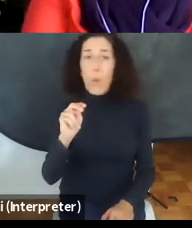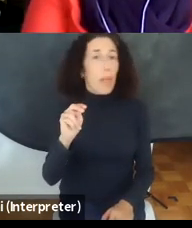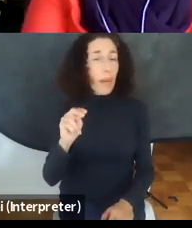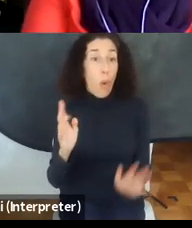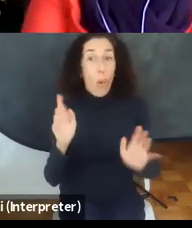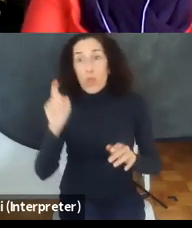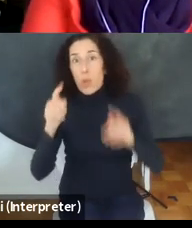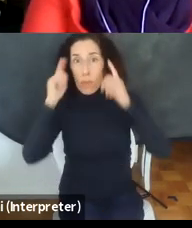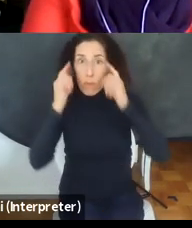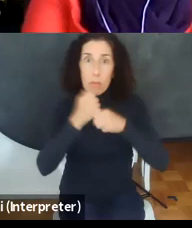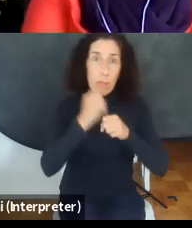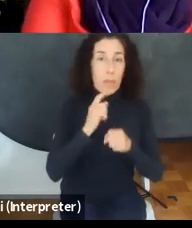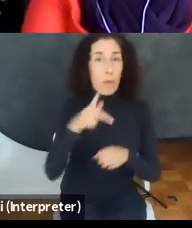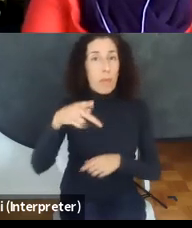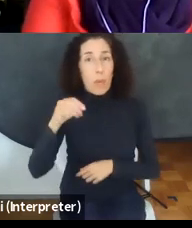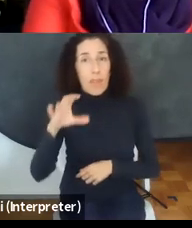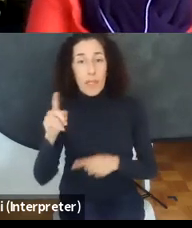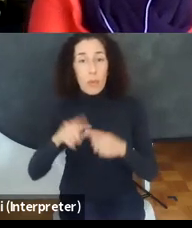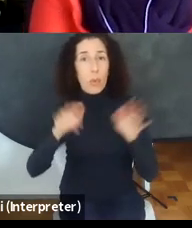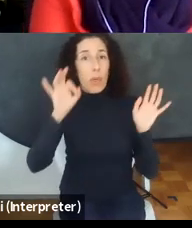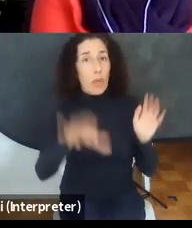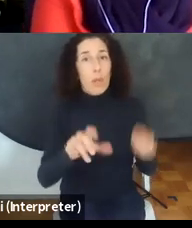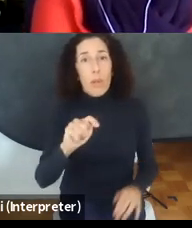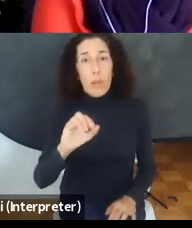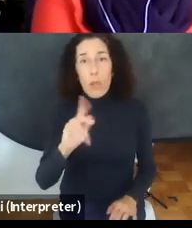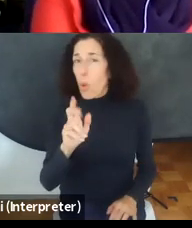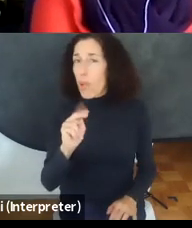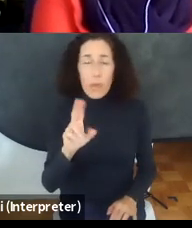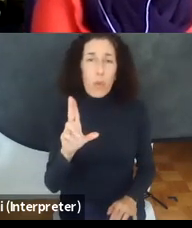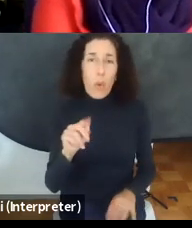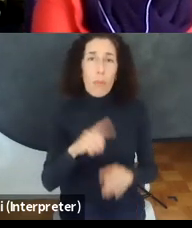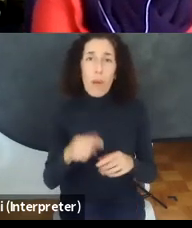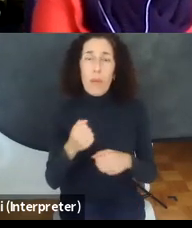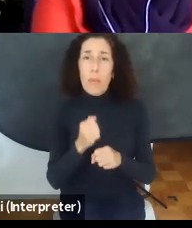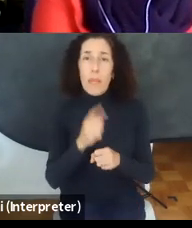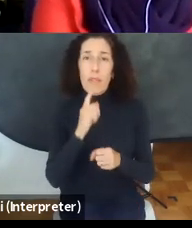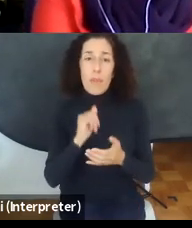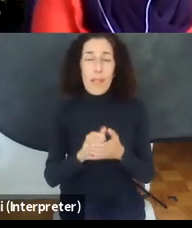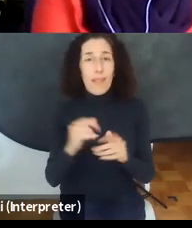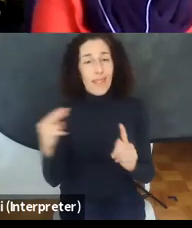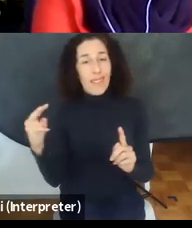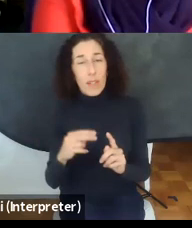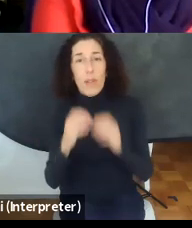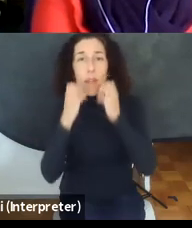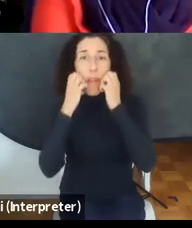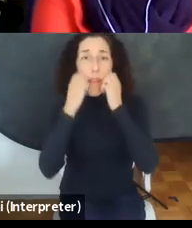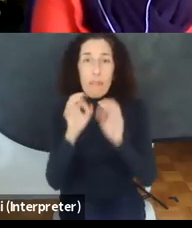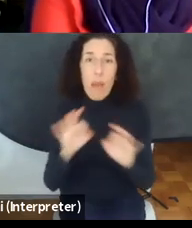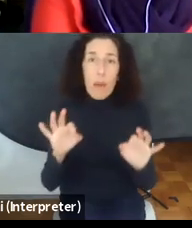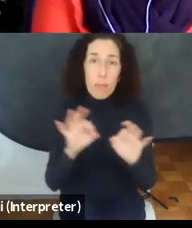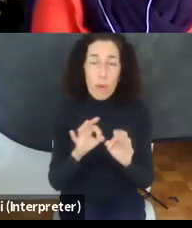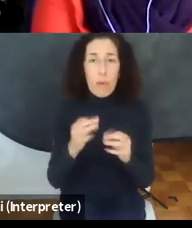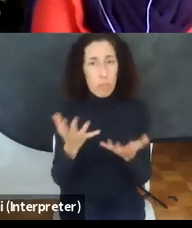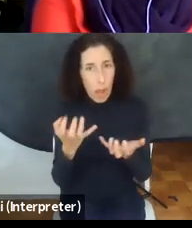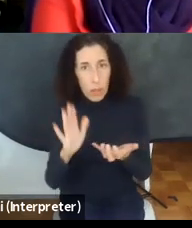person of color just as a token. But it should be considered valuable to include everyone's perspective.